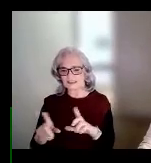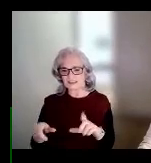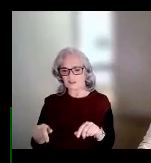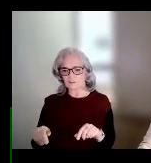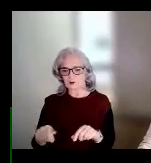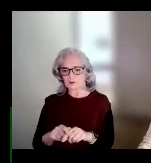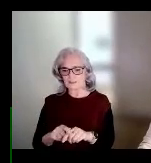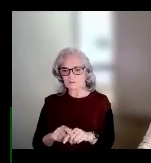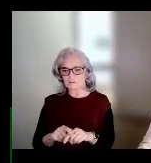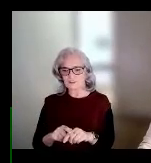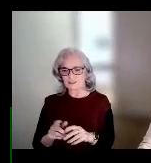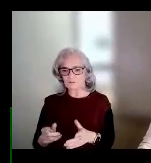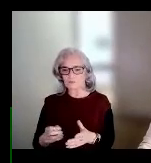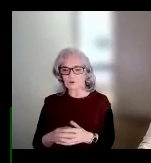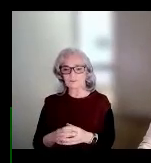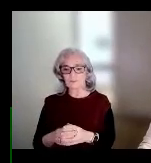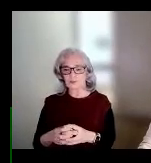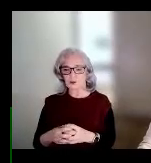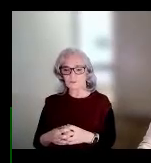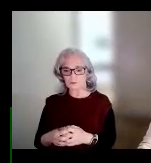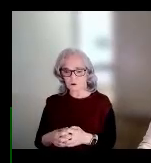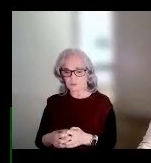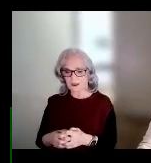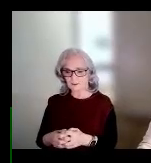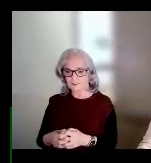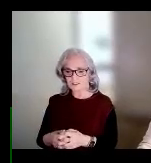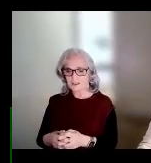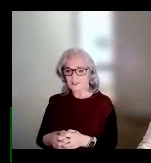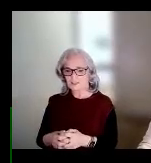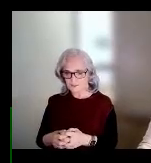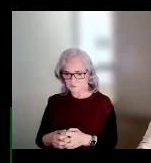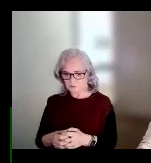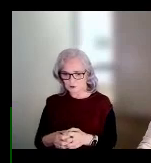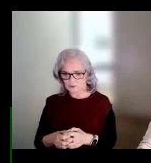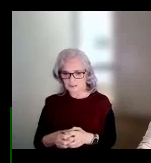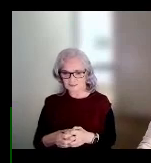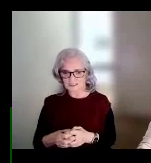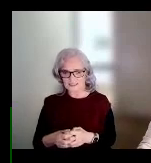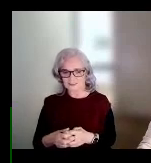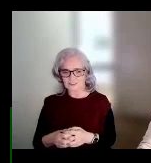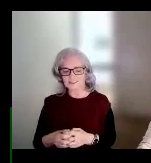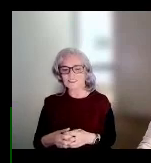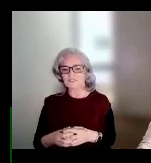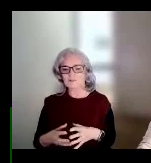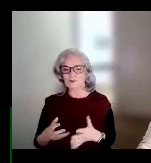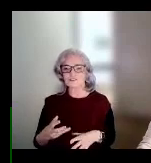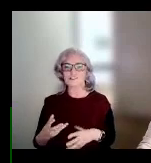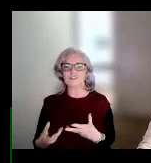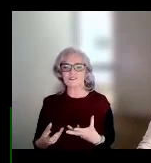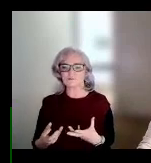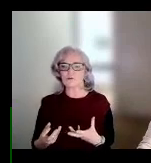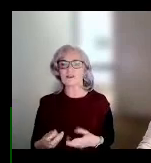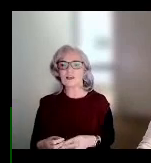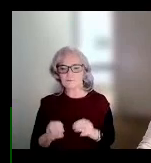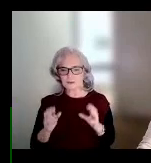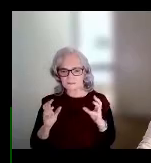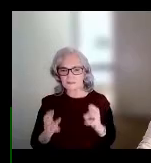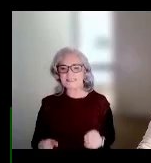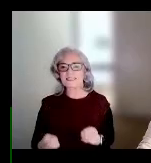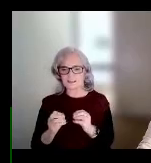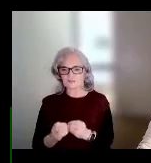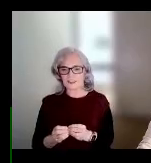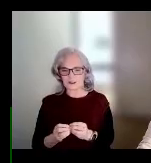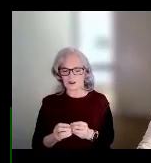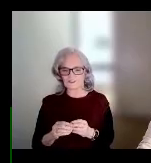QR code there down the bottom of the image there, that will work if you want to know more about this project there. So that's giving more decision support, but